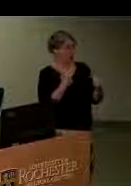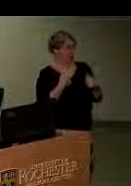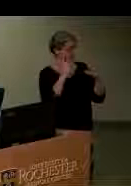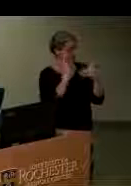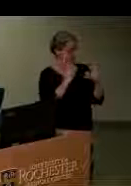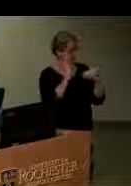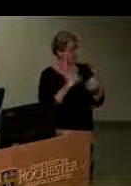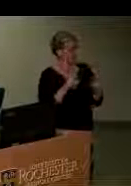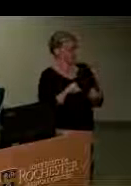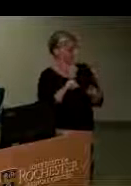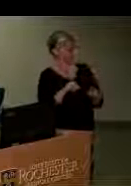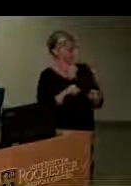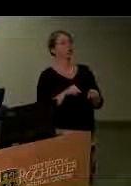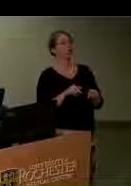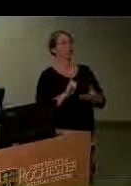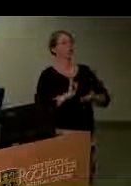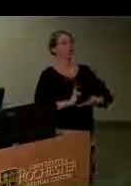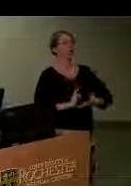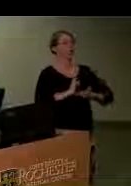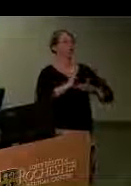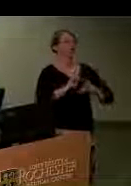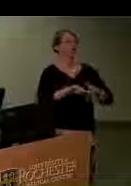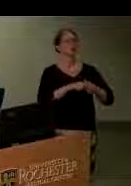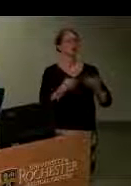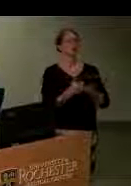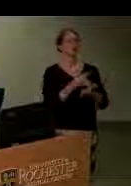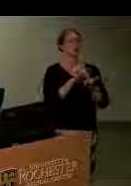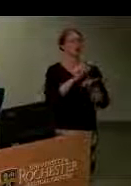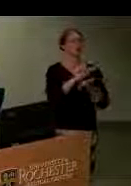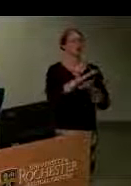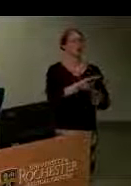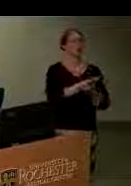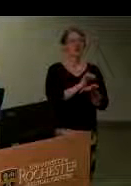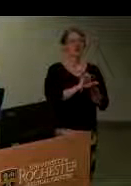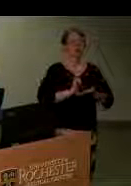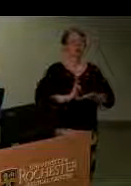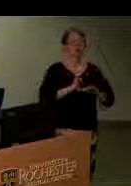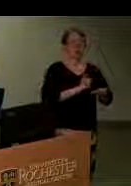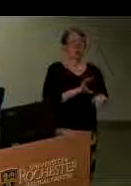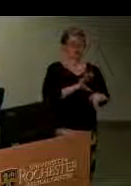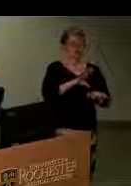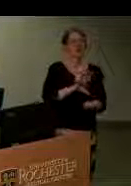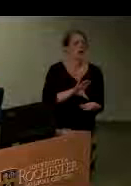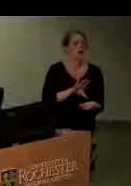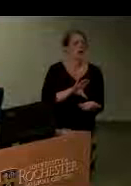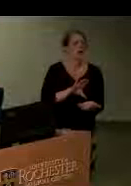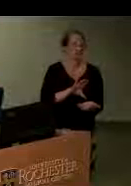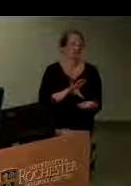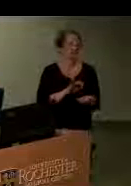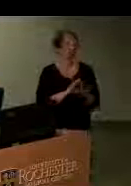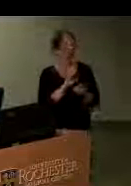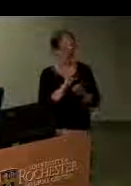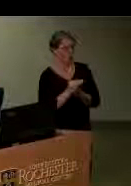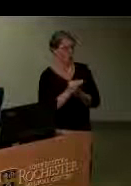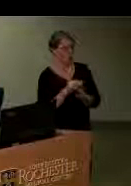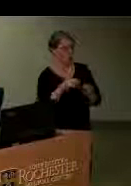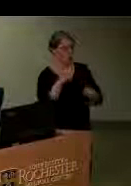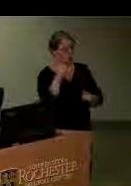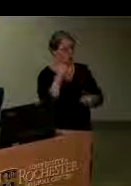that being given the privilege of starting a new medical school, it was on the culture that I believe George